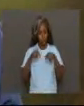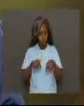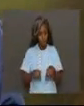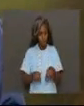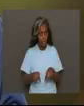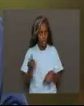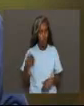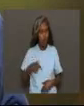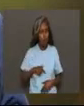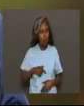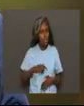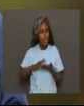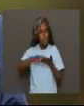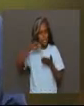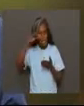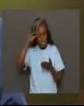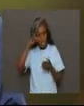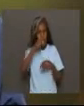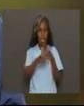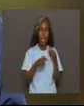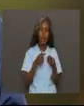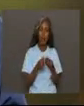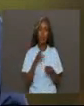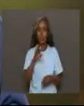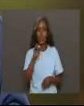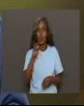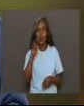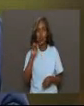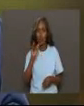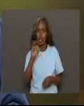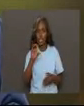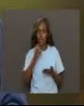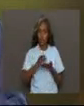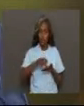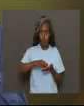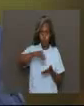Today, we will be learning about conic sections.